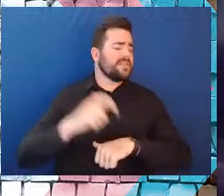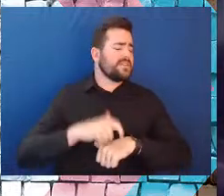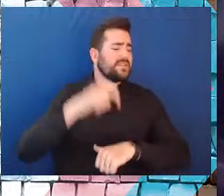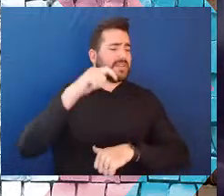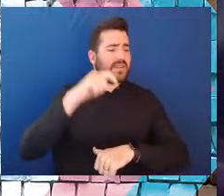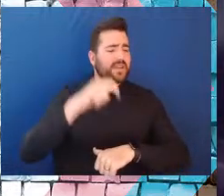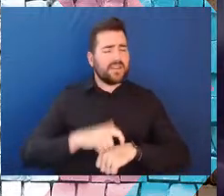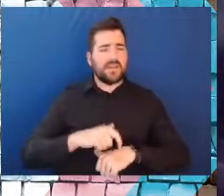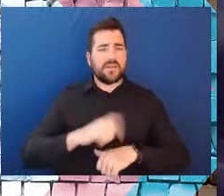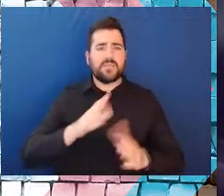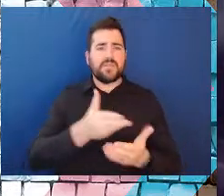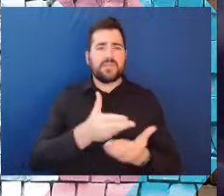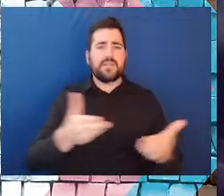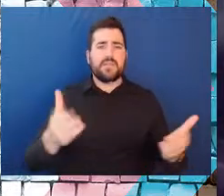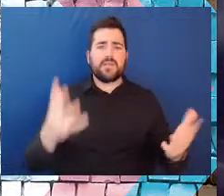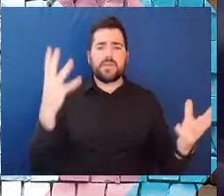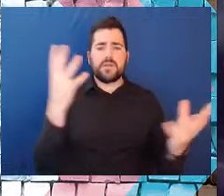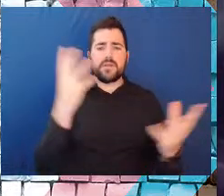beautiful language of